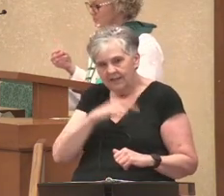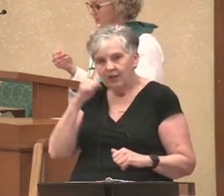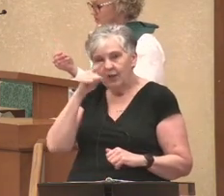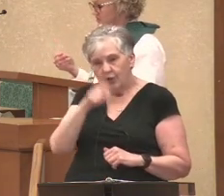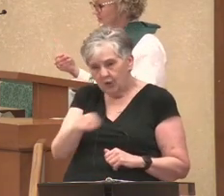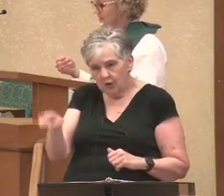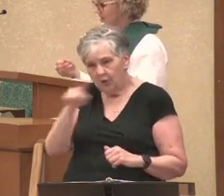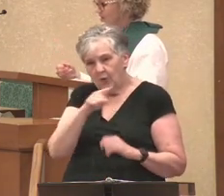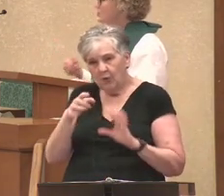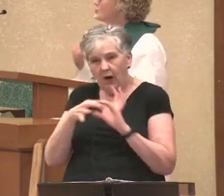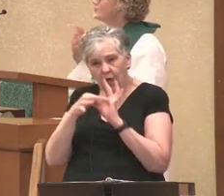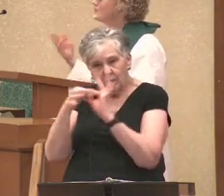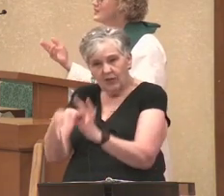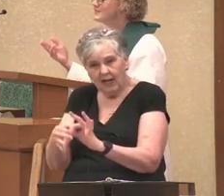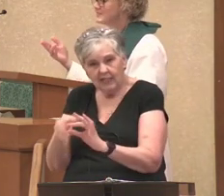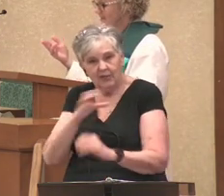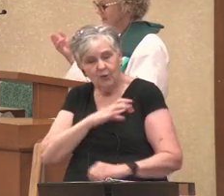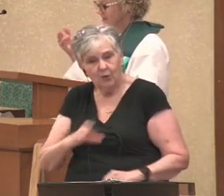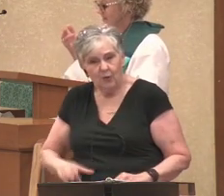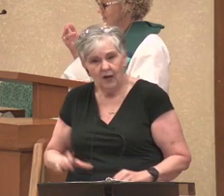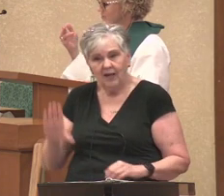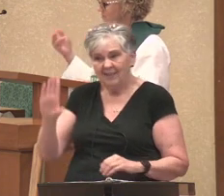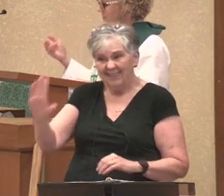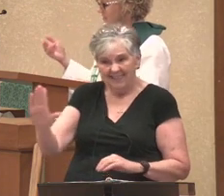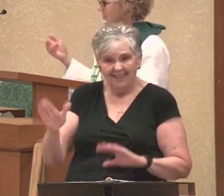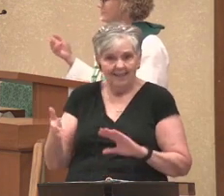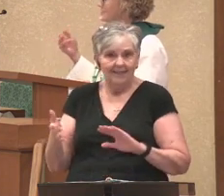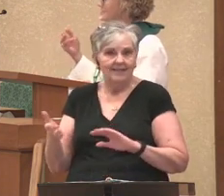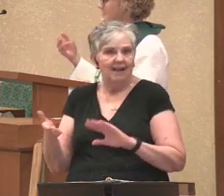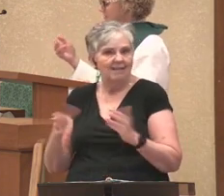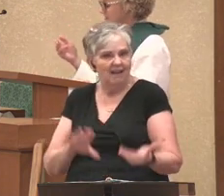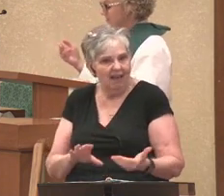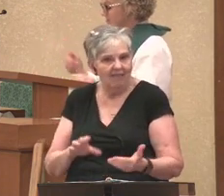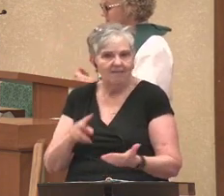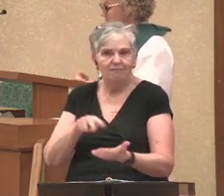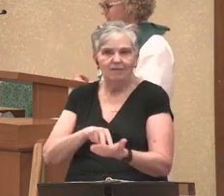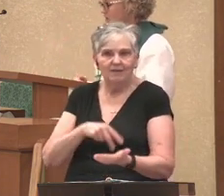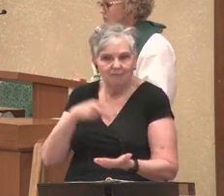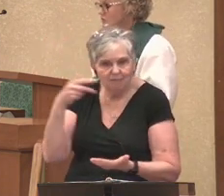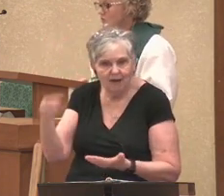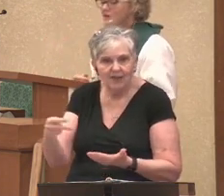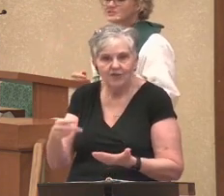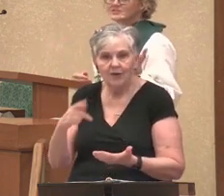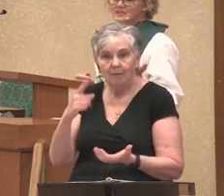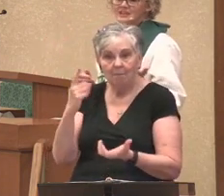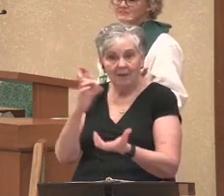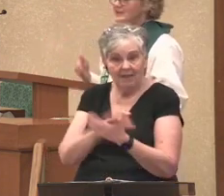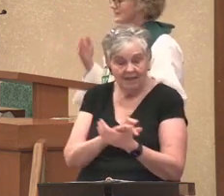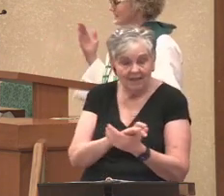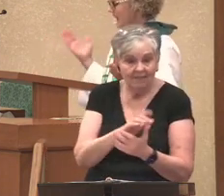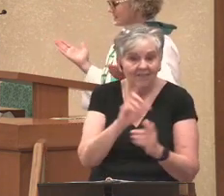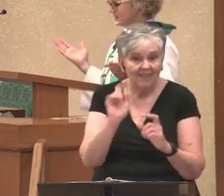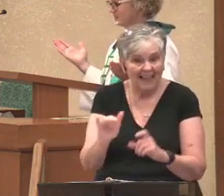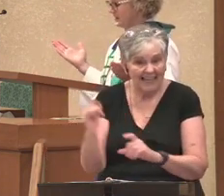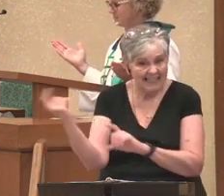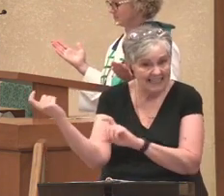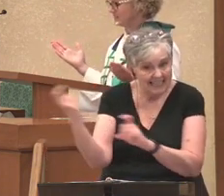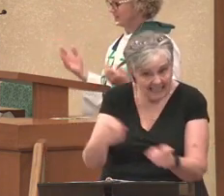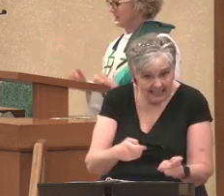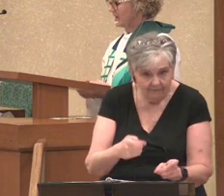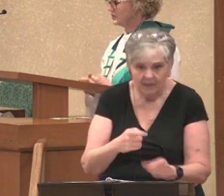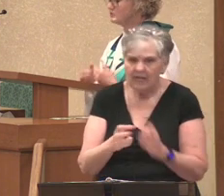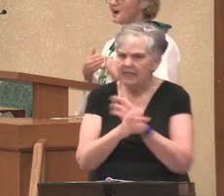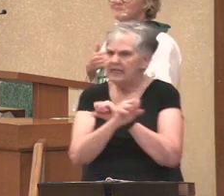and resurrection. Your faith to believe is a gift. You are saved and not